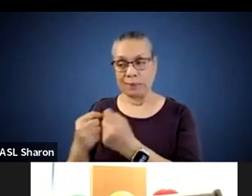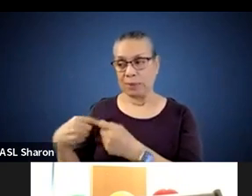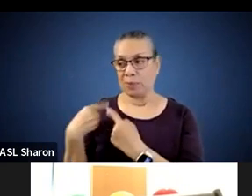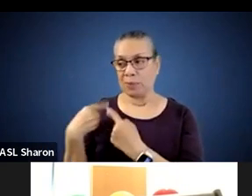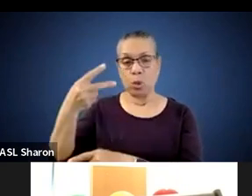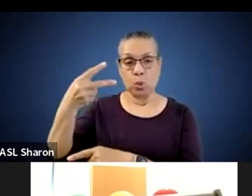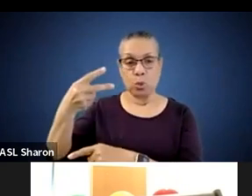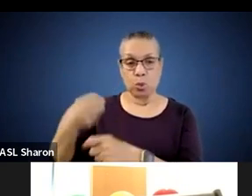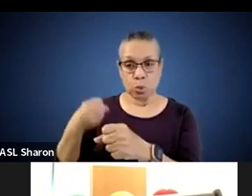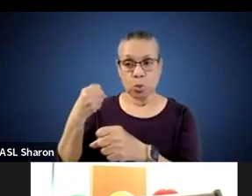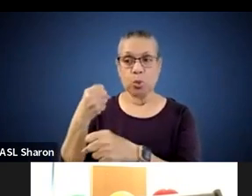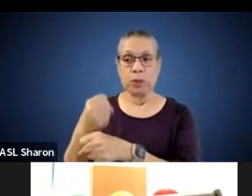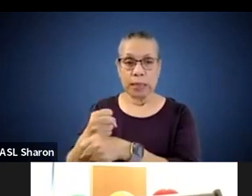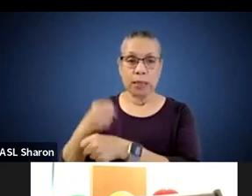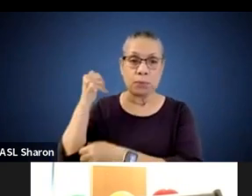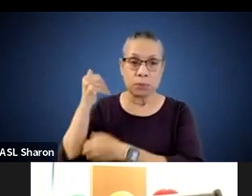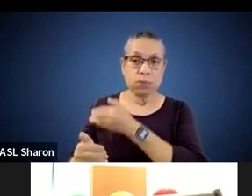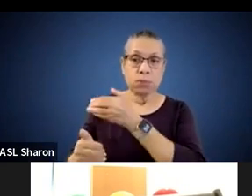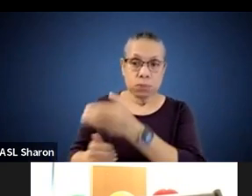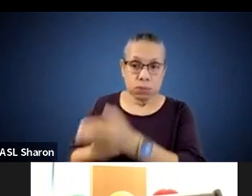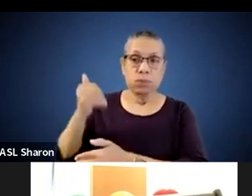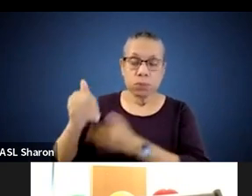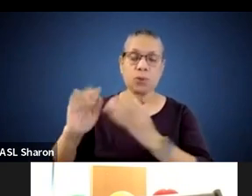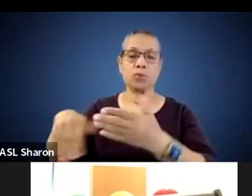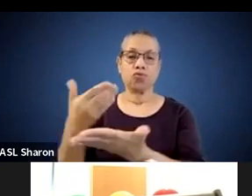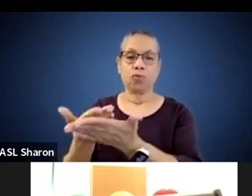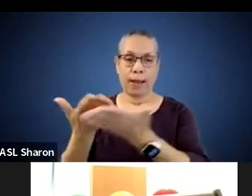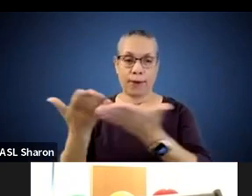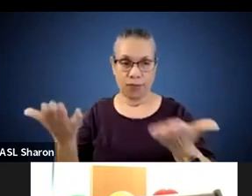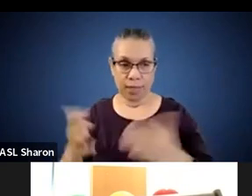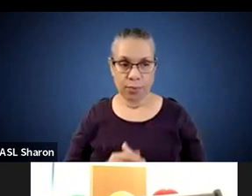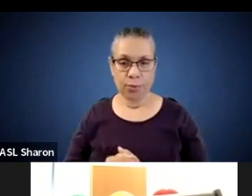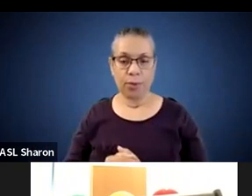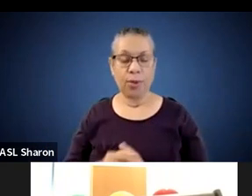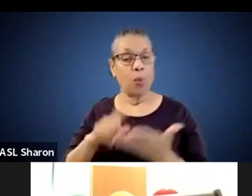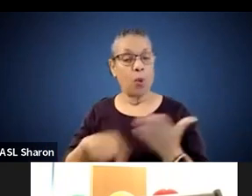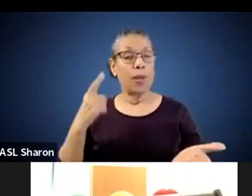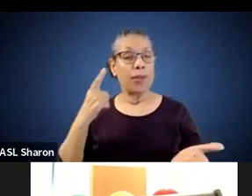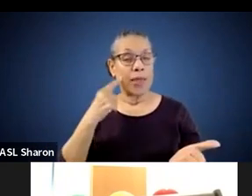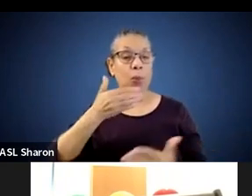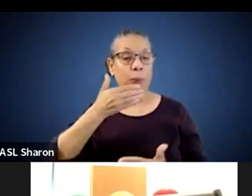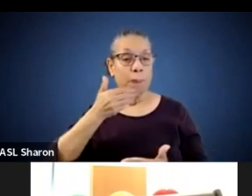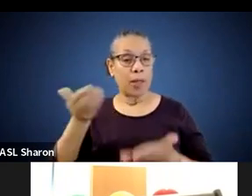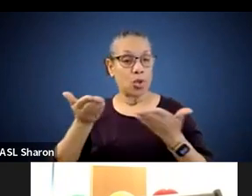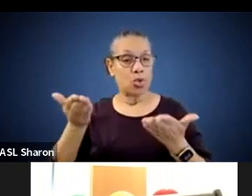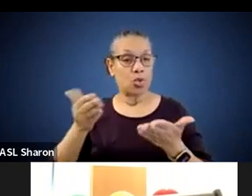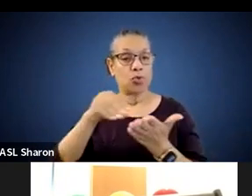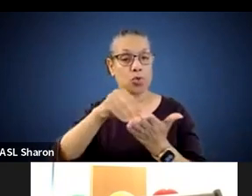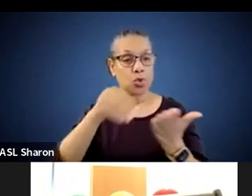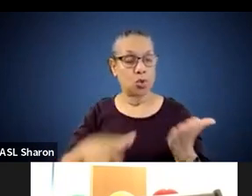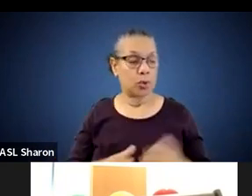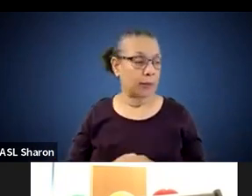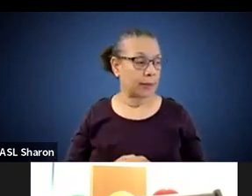years um worth of a process to get to this point um to what we believe will better serve students BPS